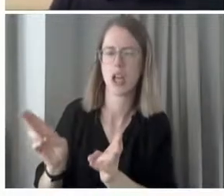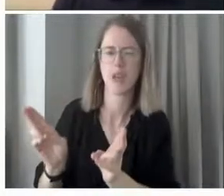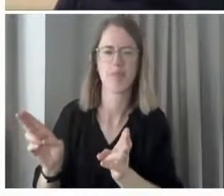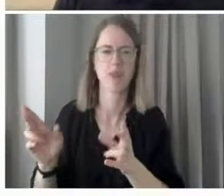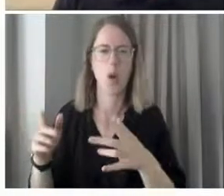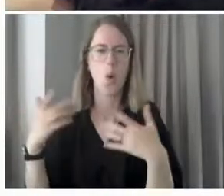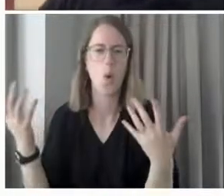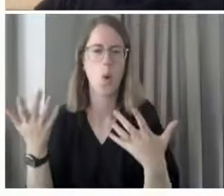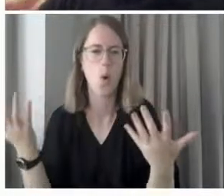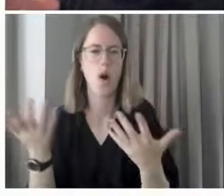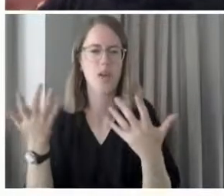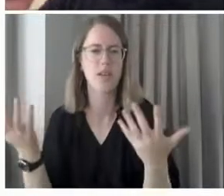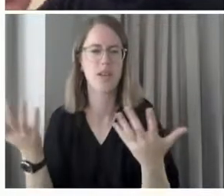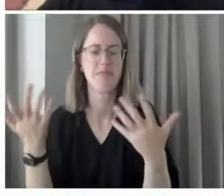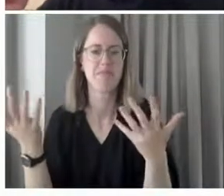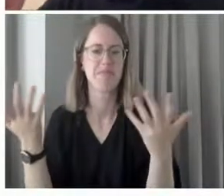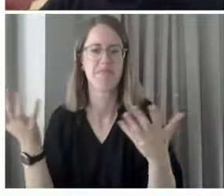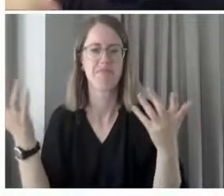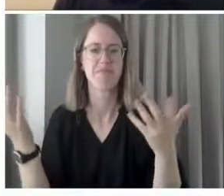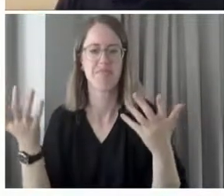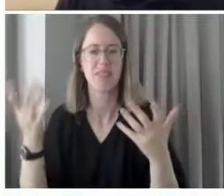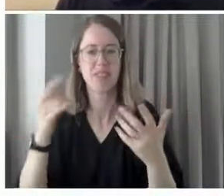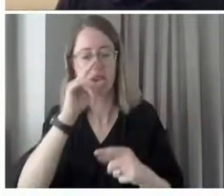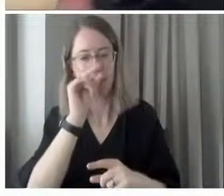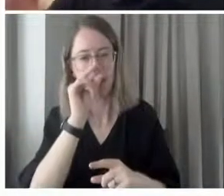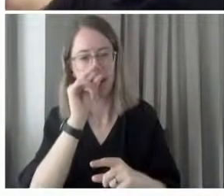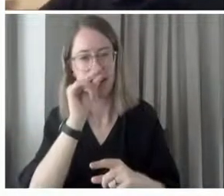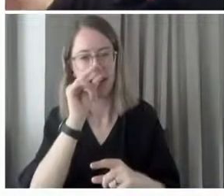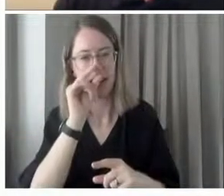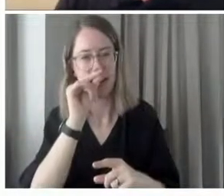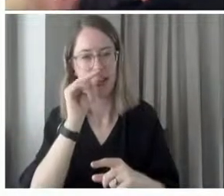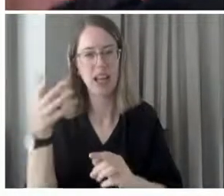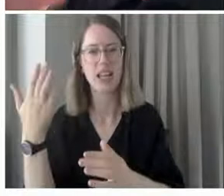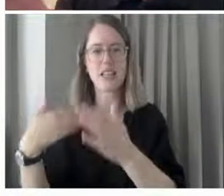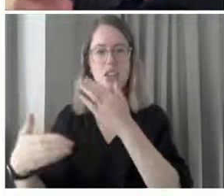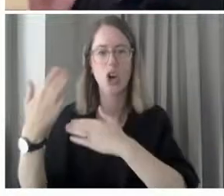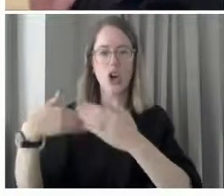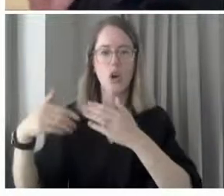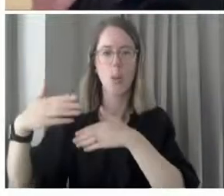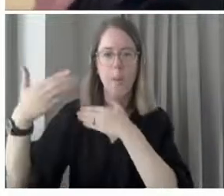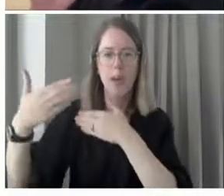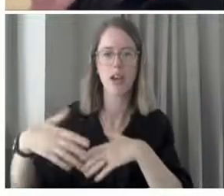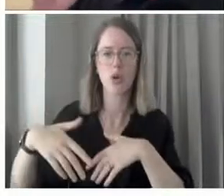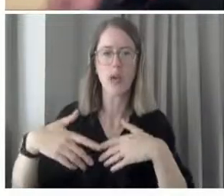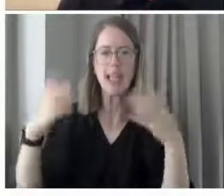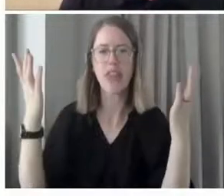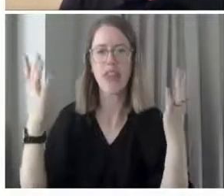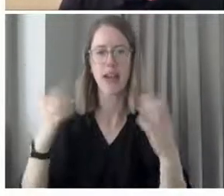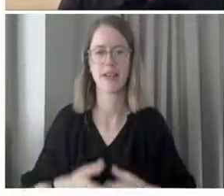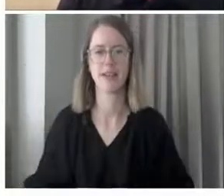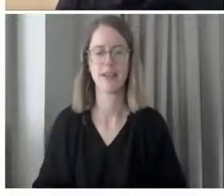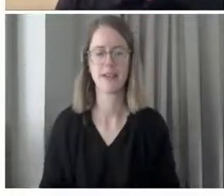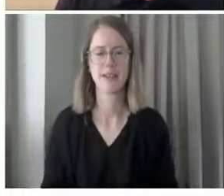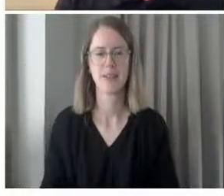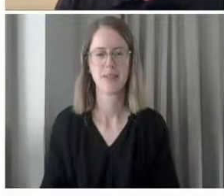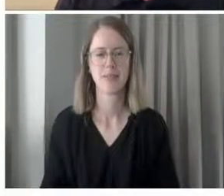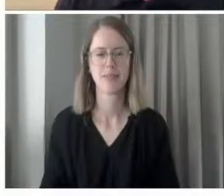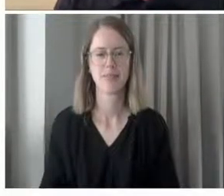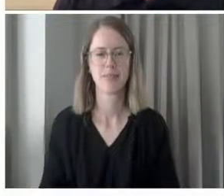be, you know, it could be a historical period. It could be anything, but they tend to be really quite